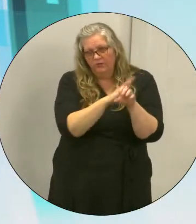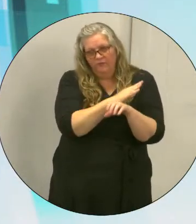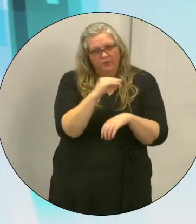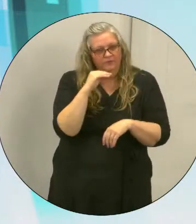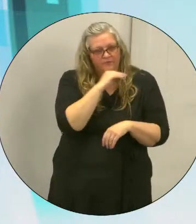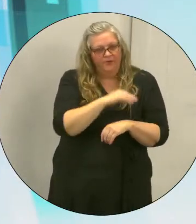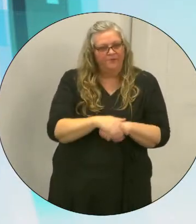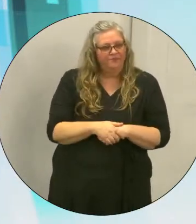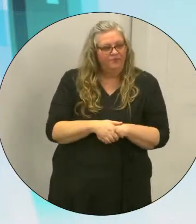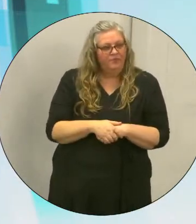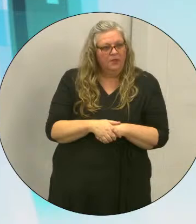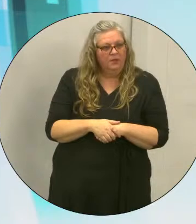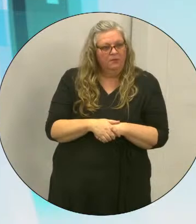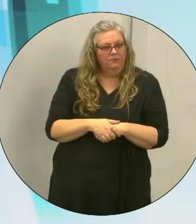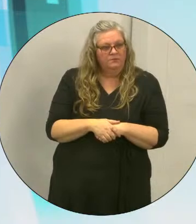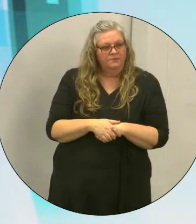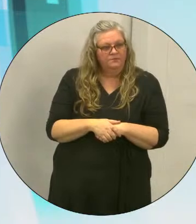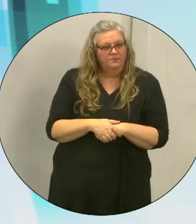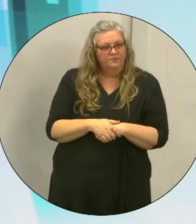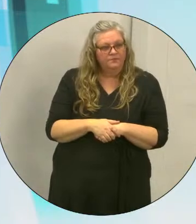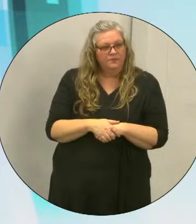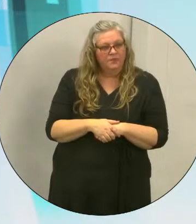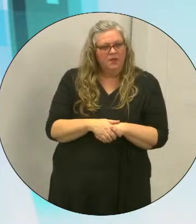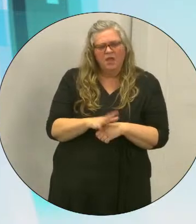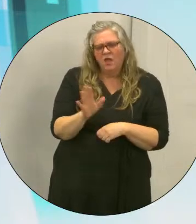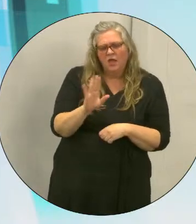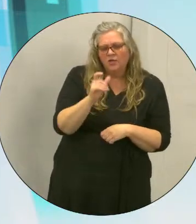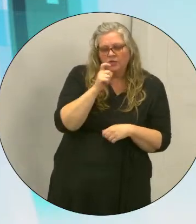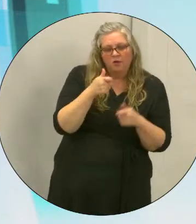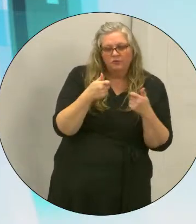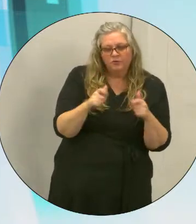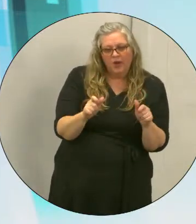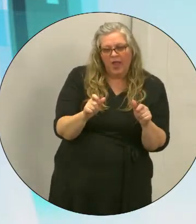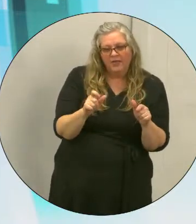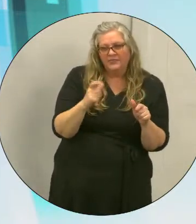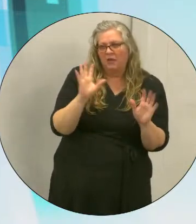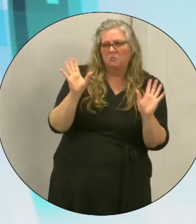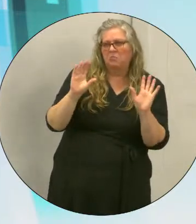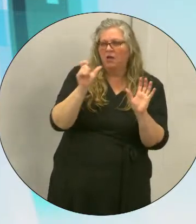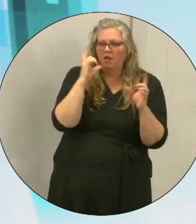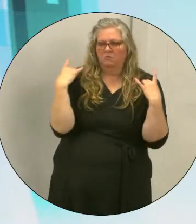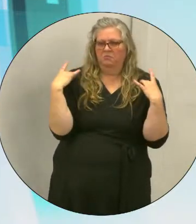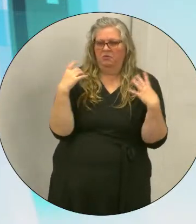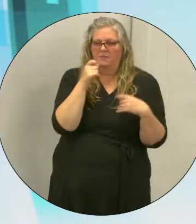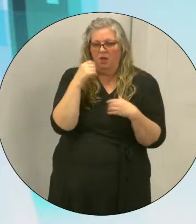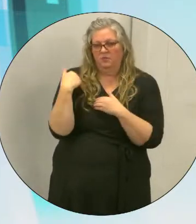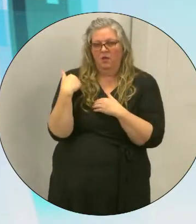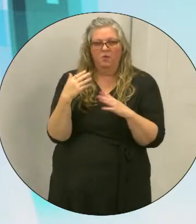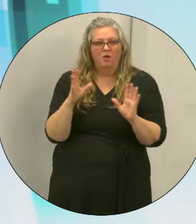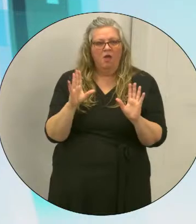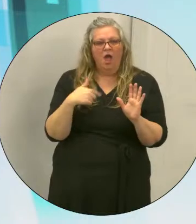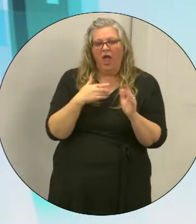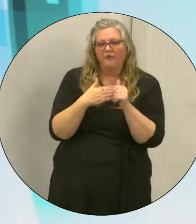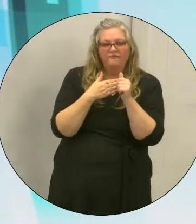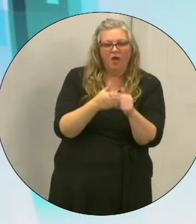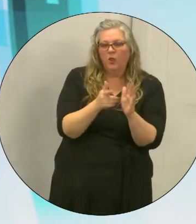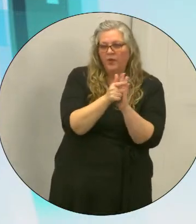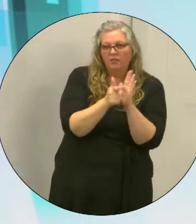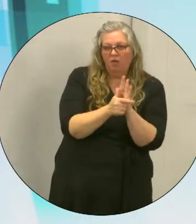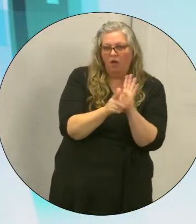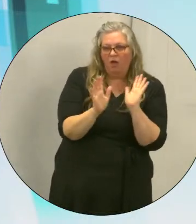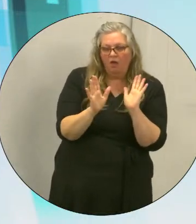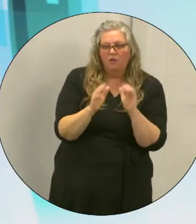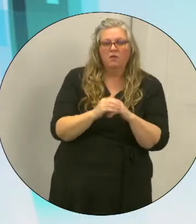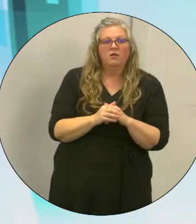excuse. Excuse me. Oh, and don't try to escape accountability to the working class family by saying, I was just following the law.